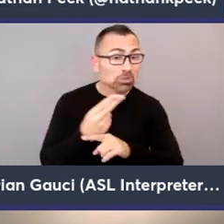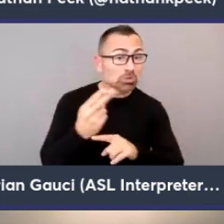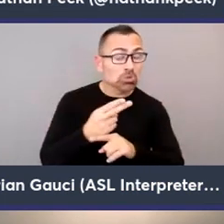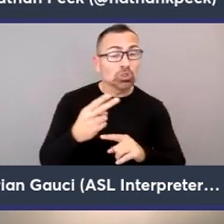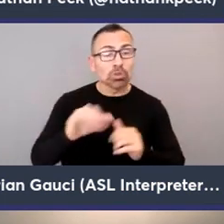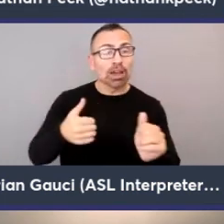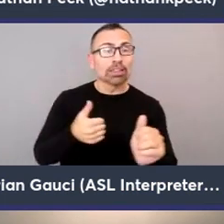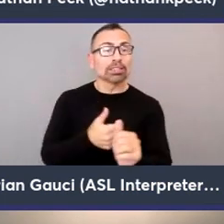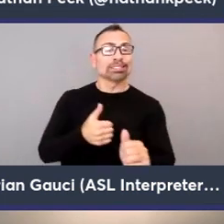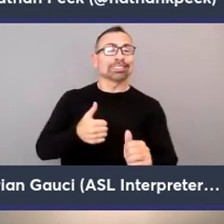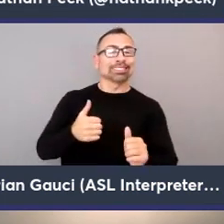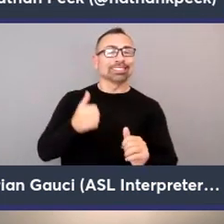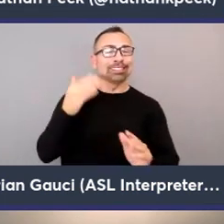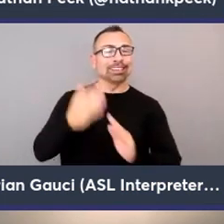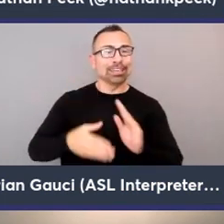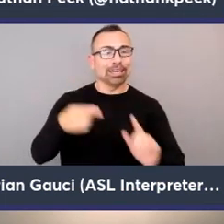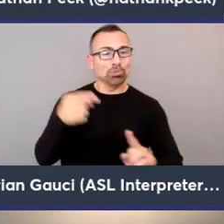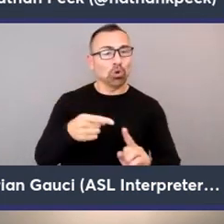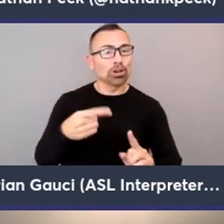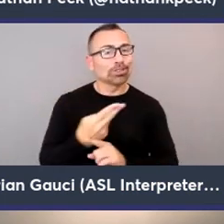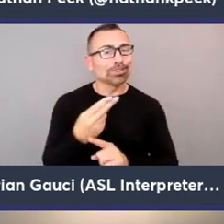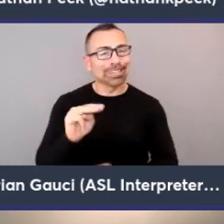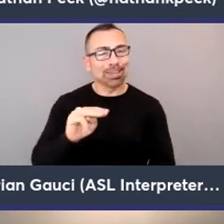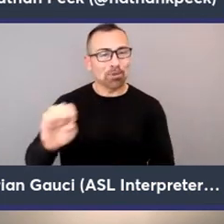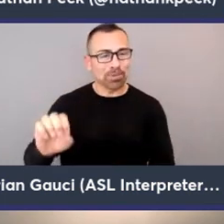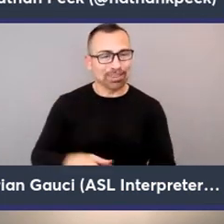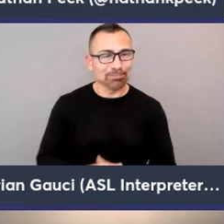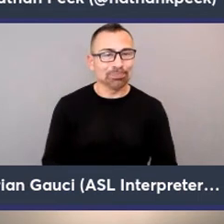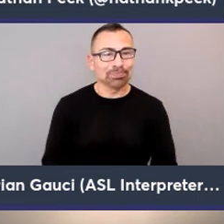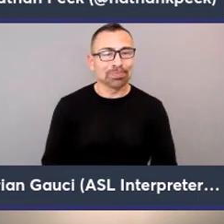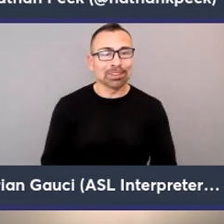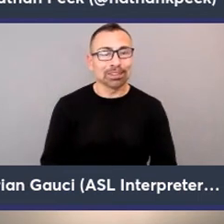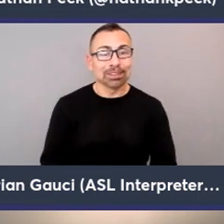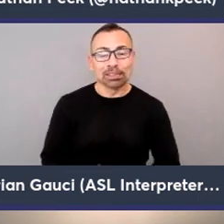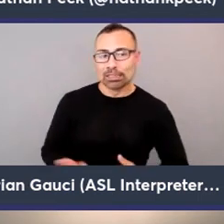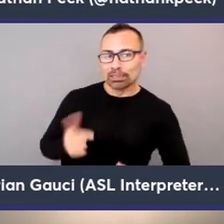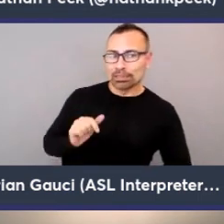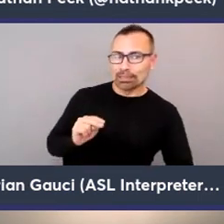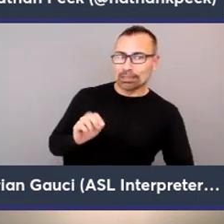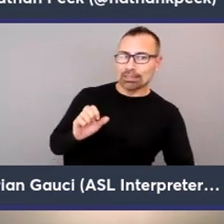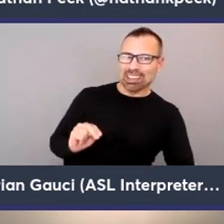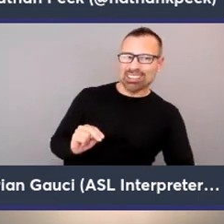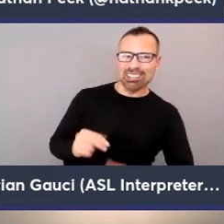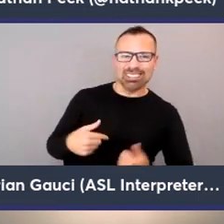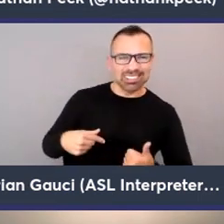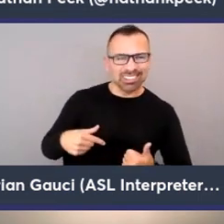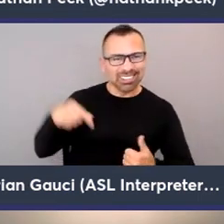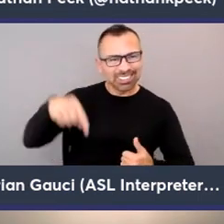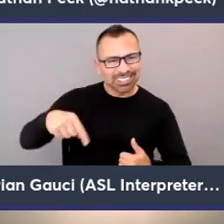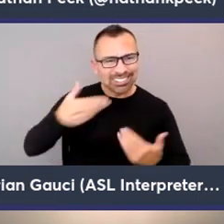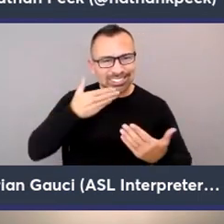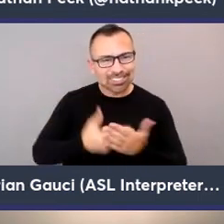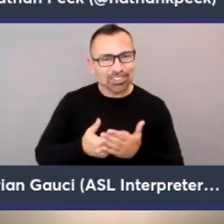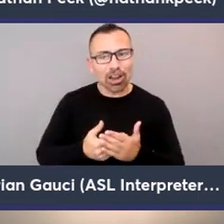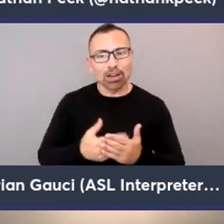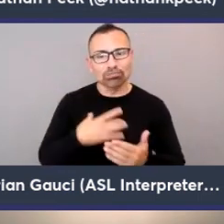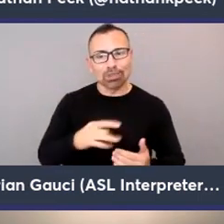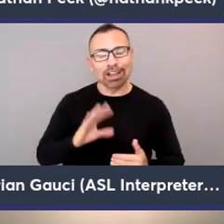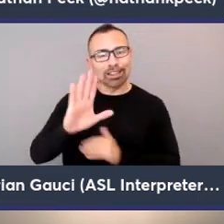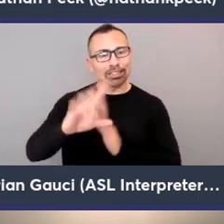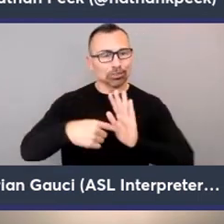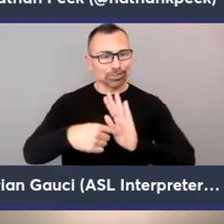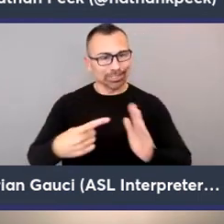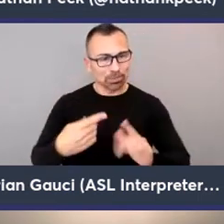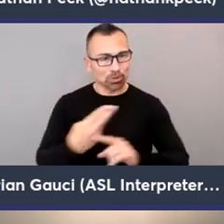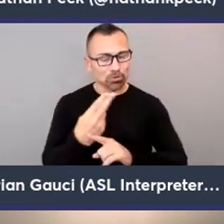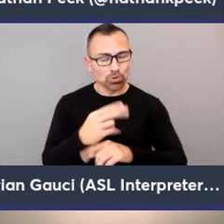MME. well, this looks very, very good, and I think that's a fantastic use case as well. I'm sure viewers are going to be very